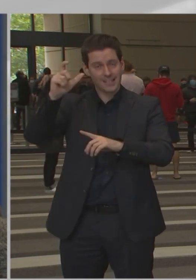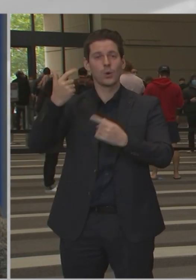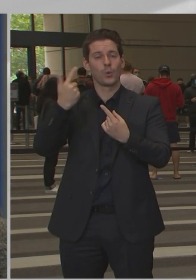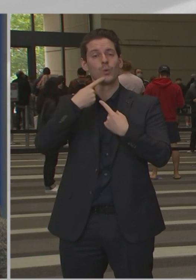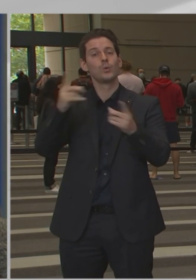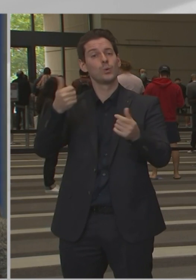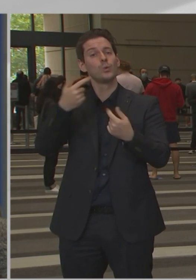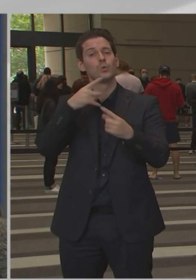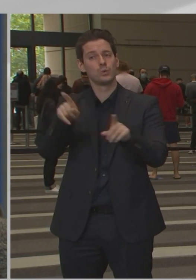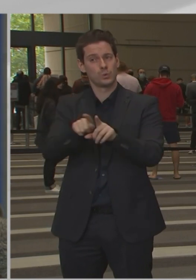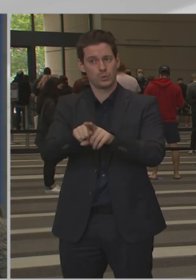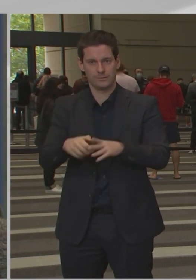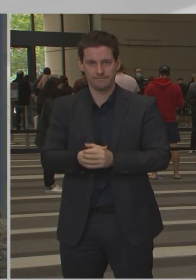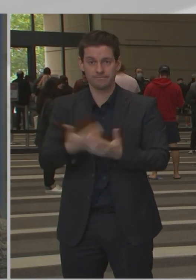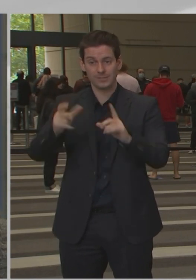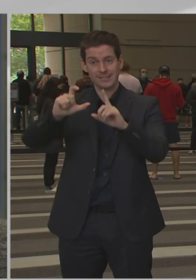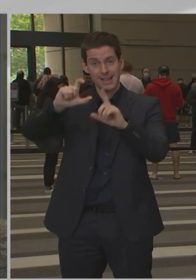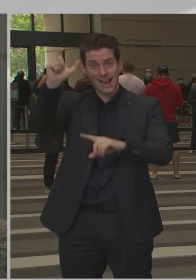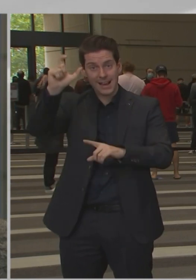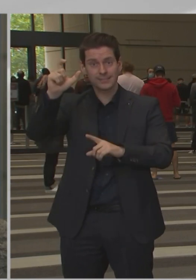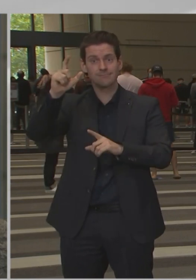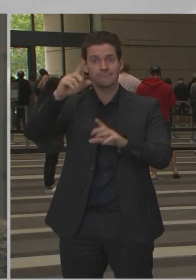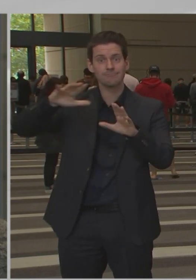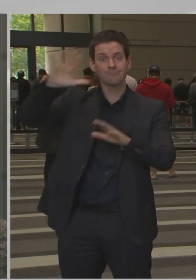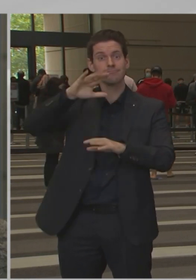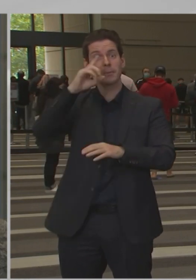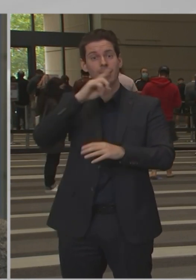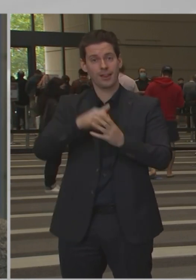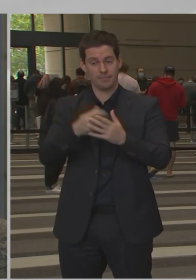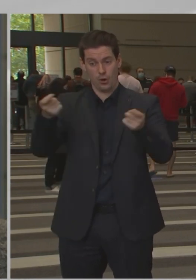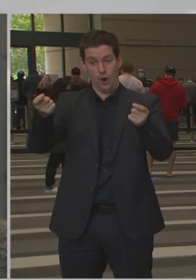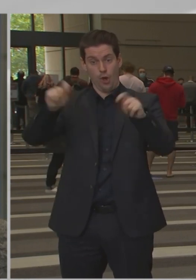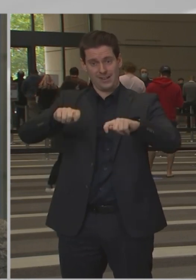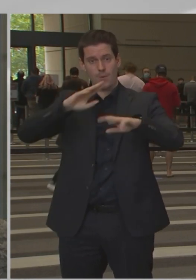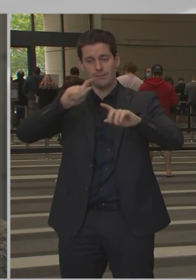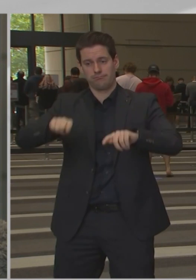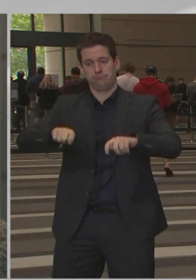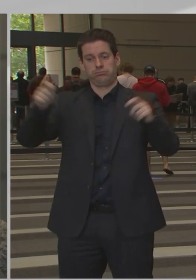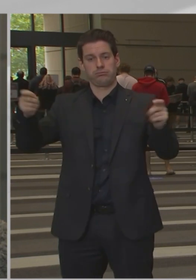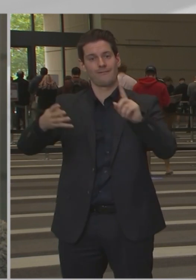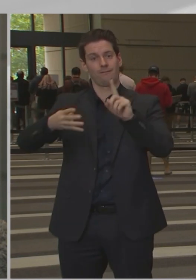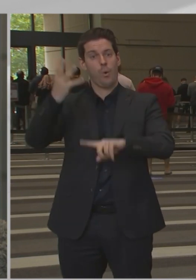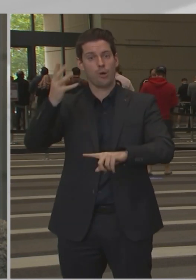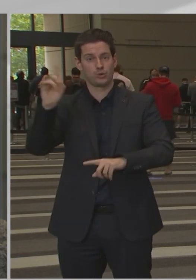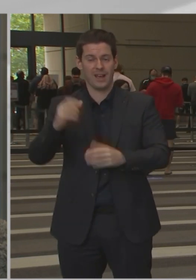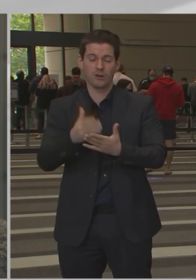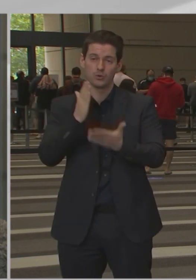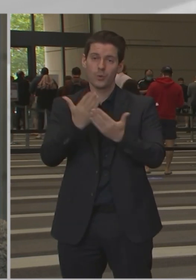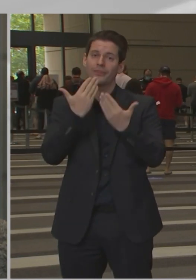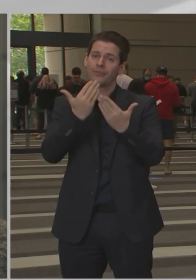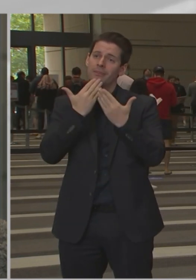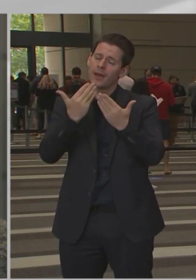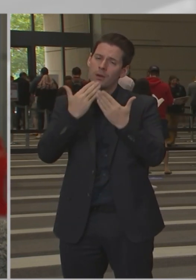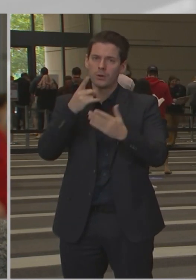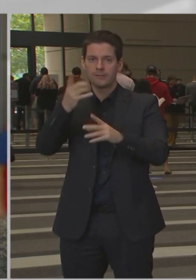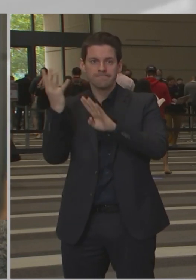at 4 p.m. Thank you, thank you, thank you for coming out and getting tested. Thank you for doing the right thing. But because we've had a